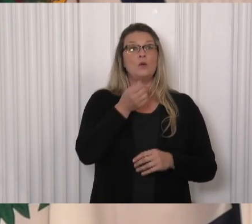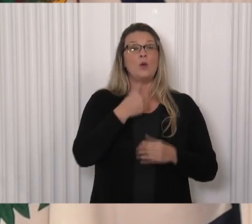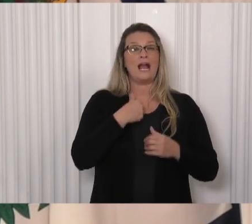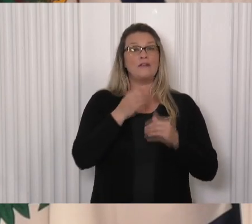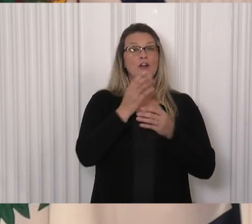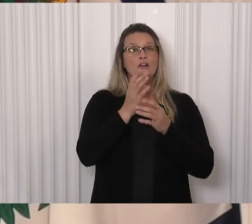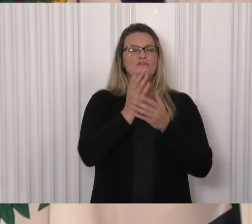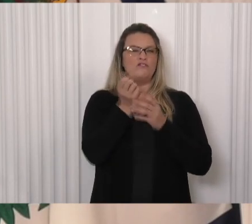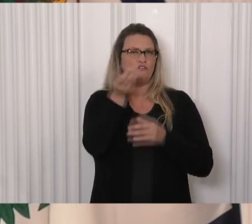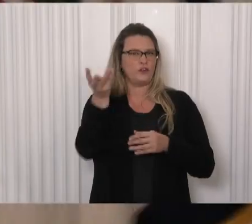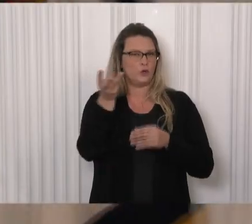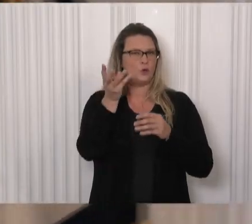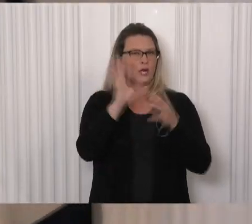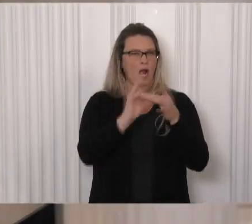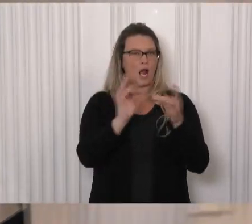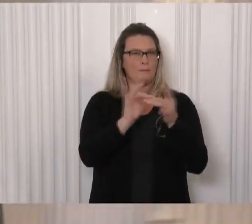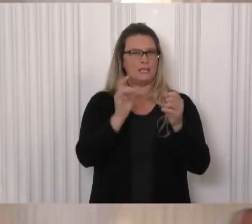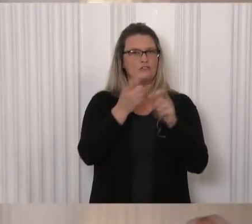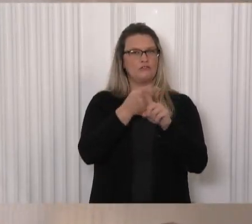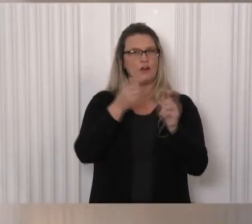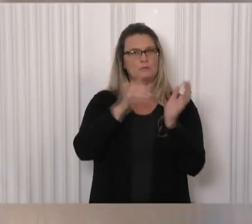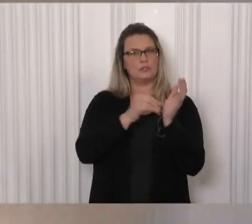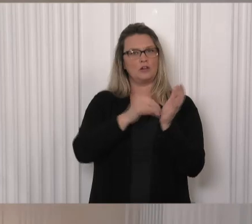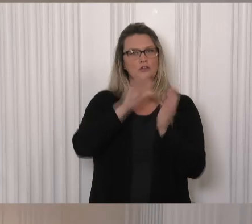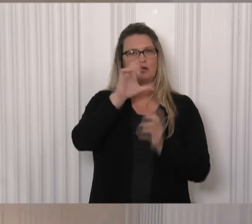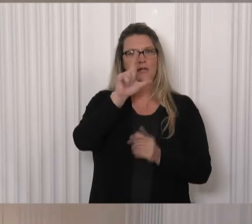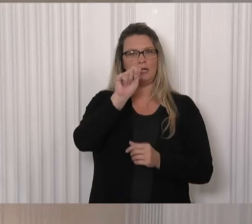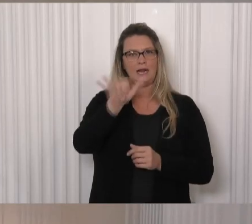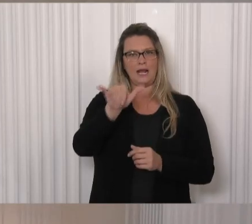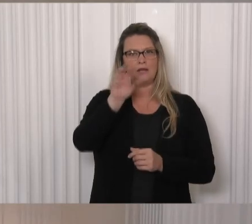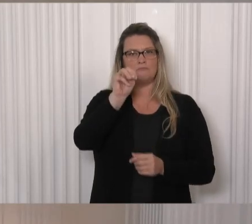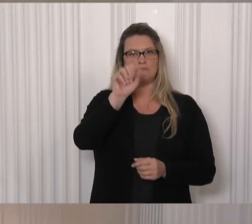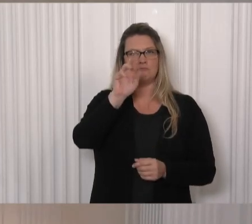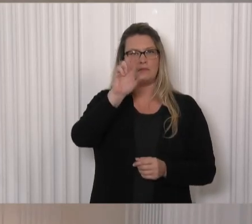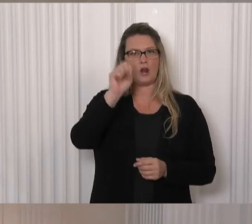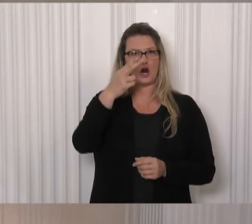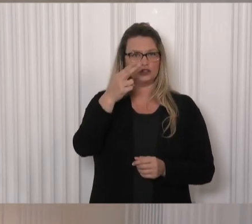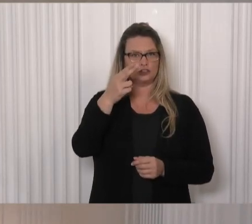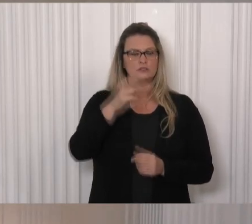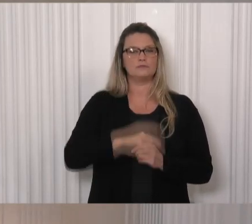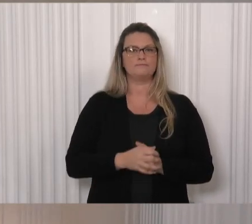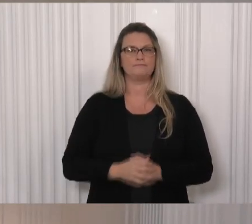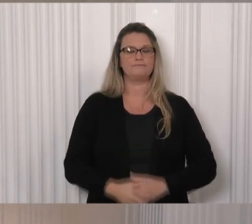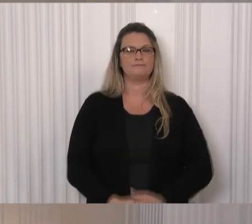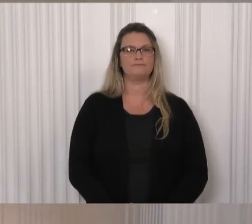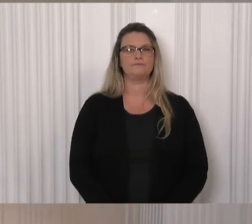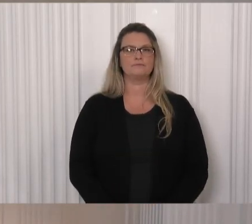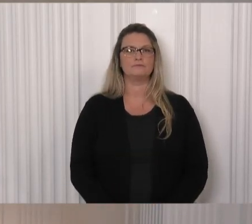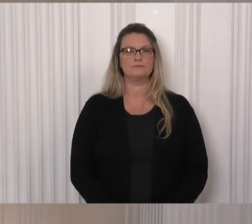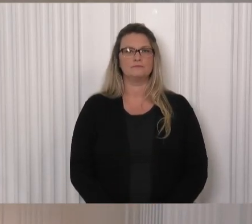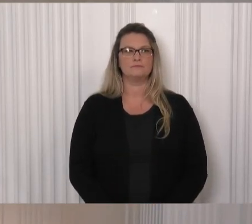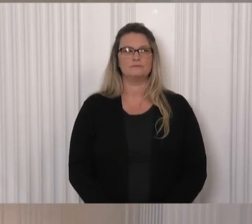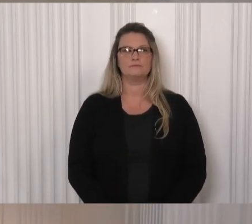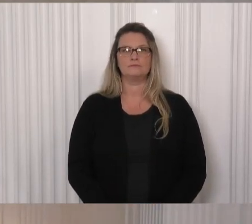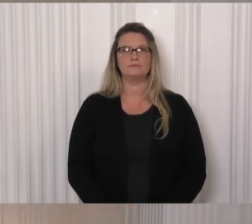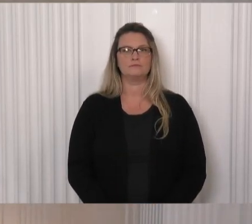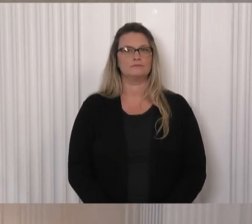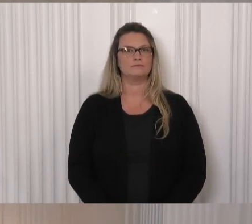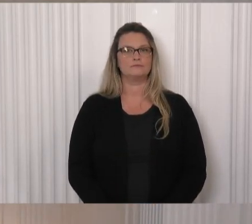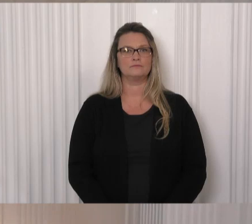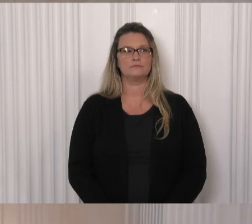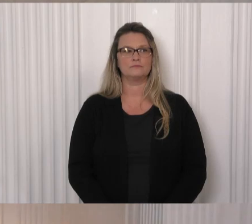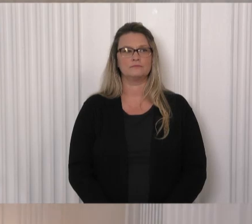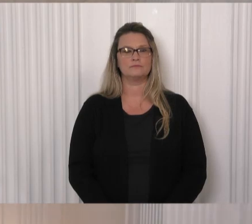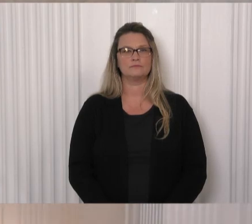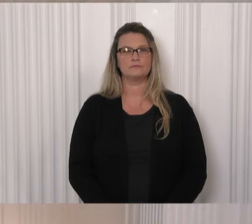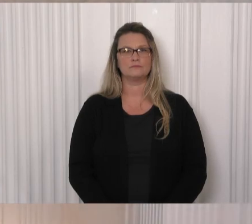panel members. First up is Dr. Clay Marsh. Dr. Marsh, go ahead. So it's